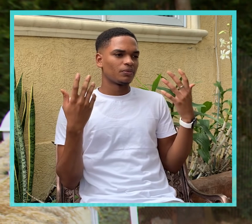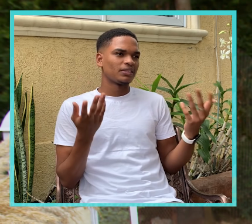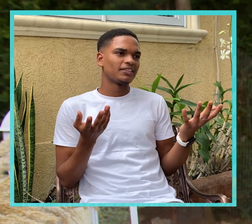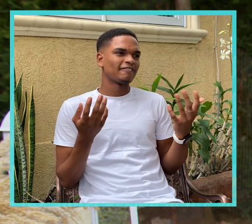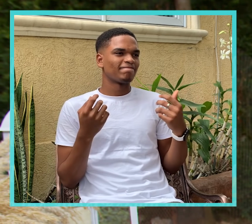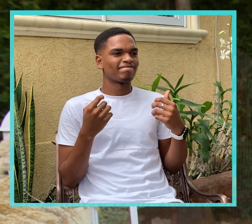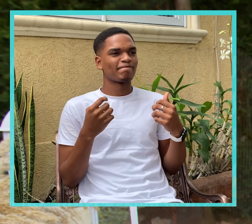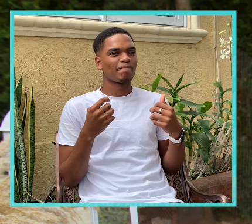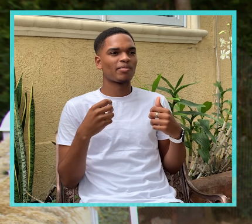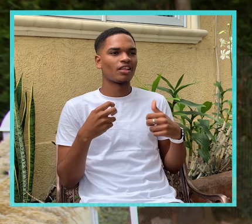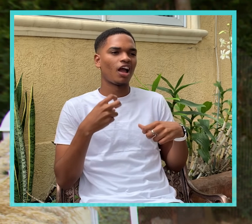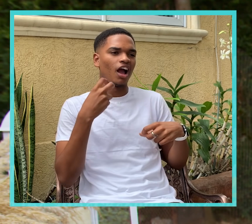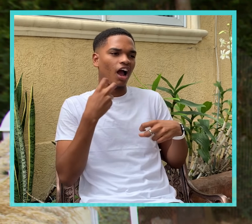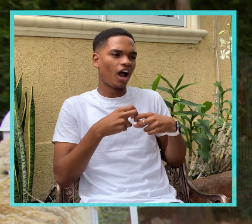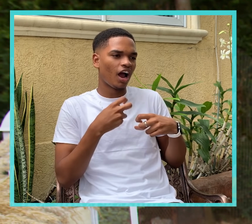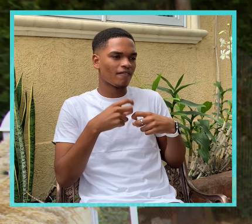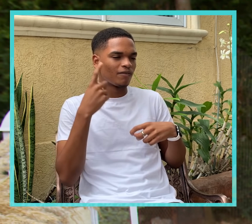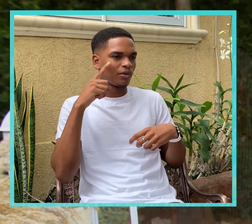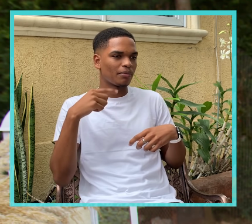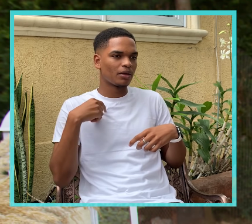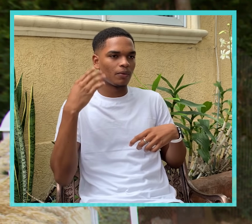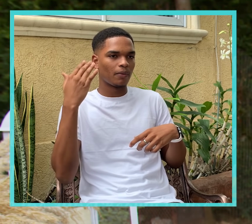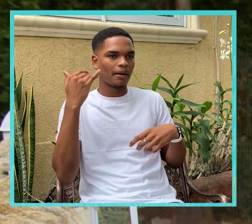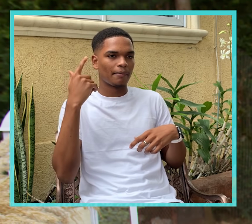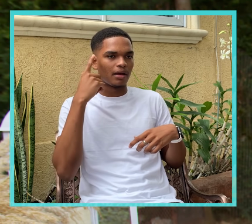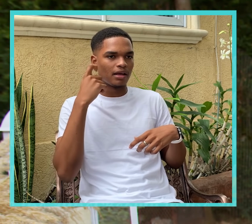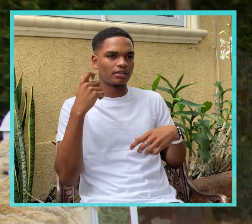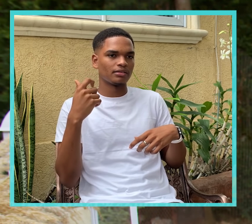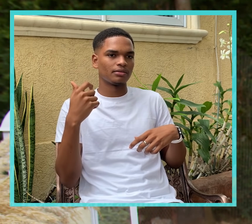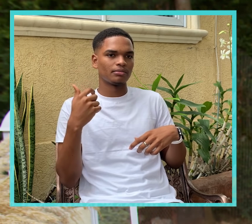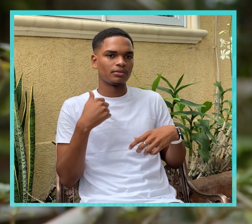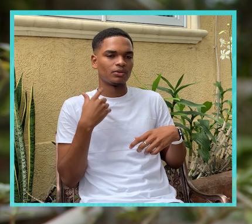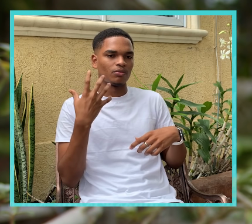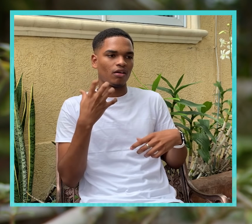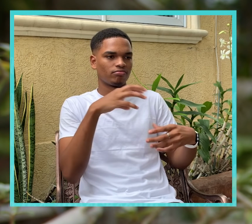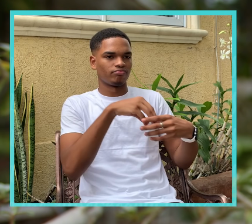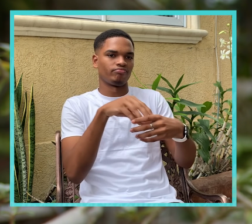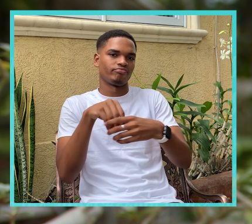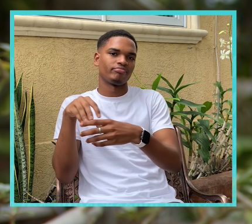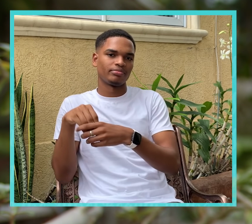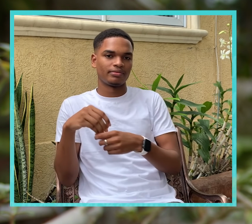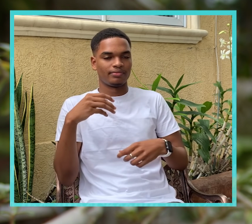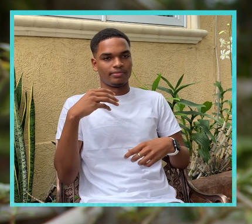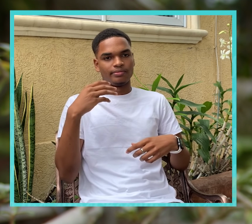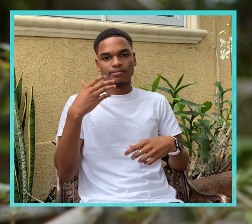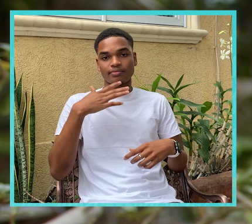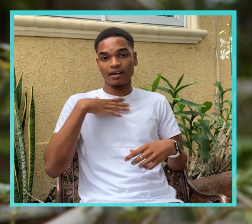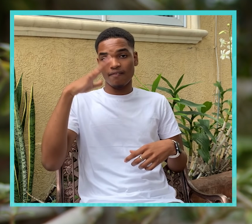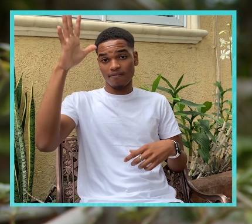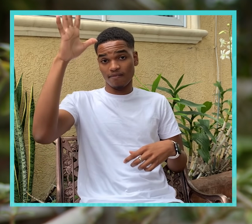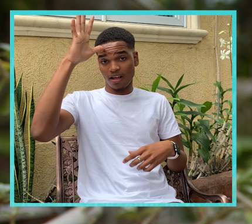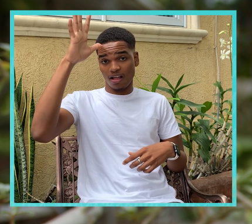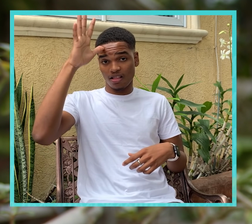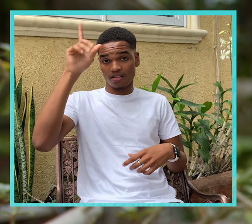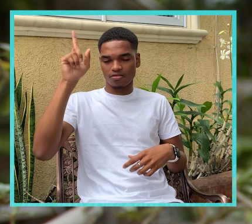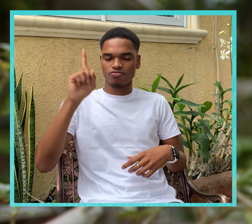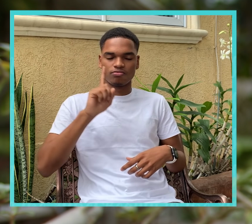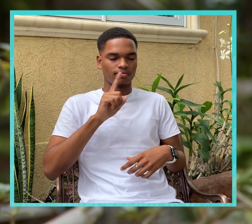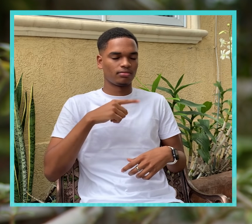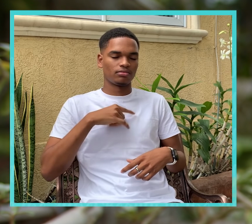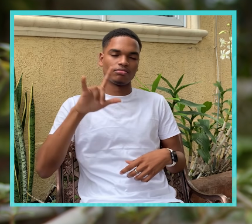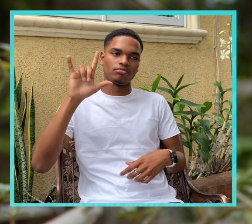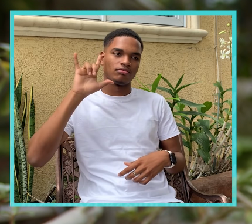it was hard for me in a sense that I wanted to please my father. Got you. My father is a very, I love him